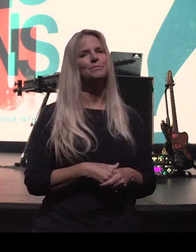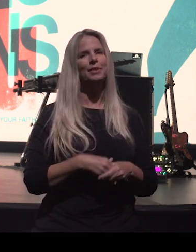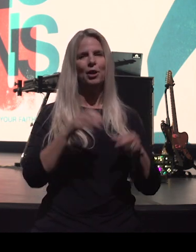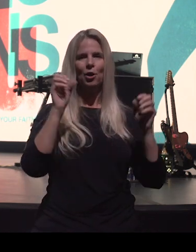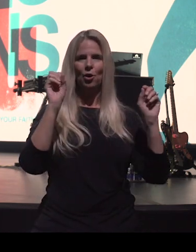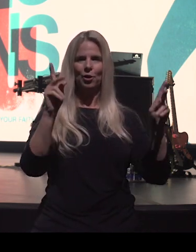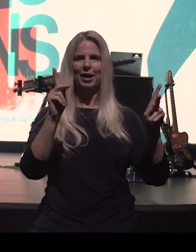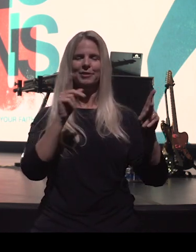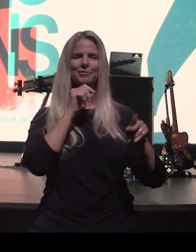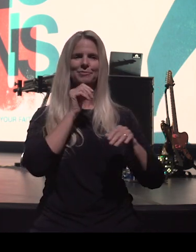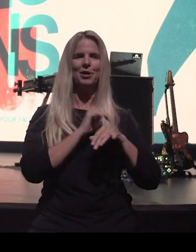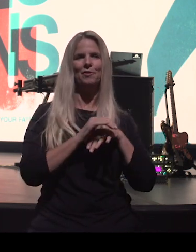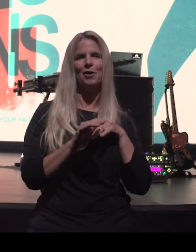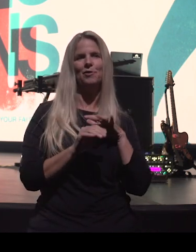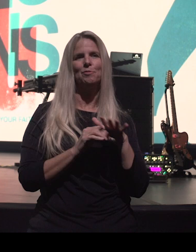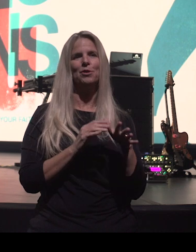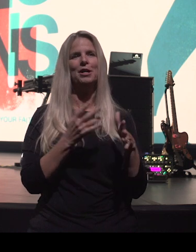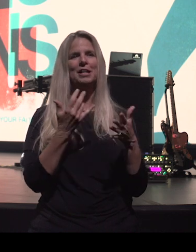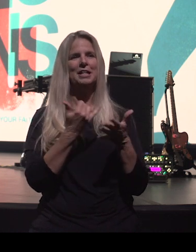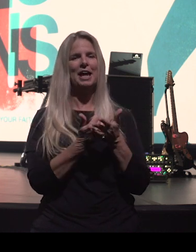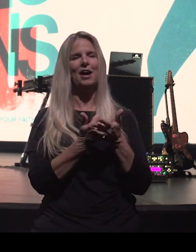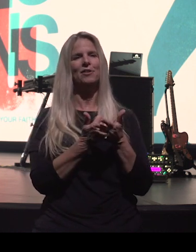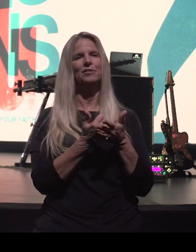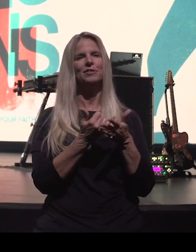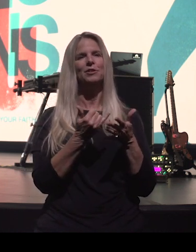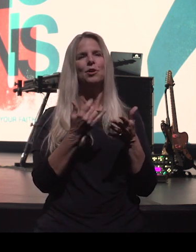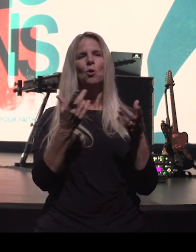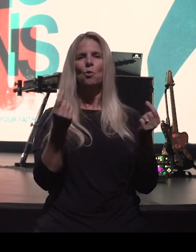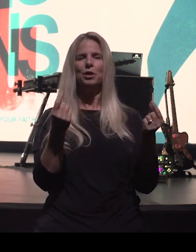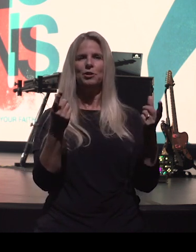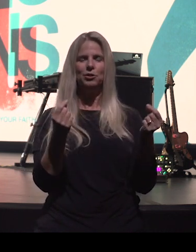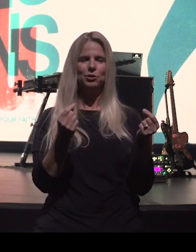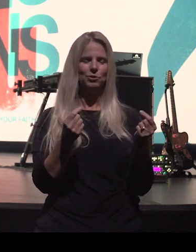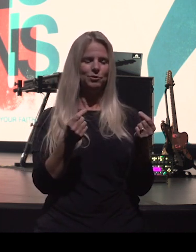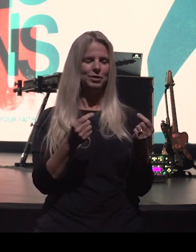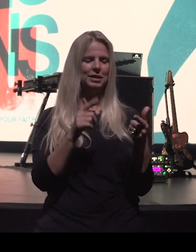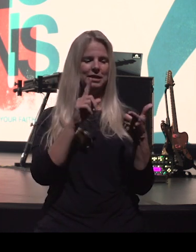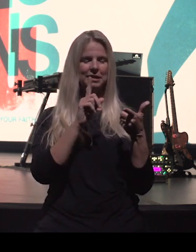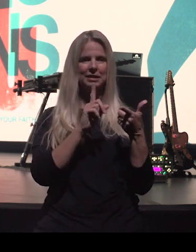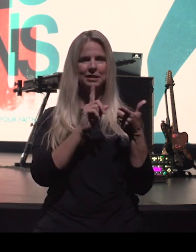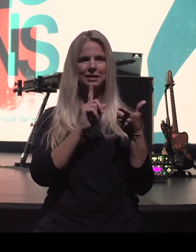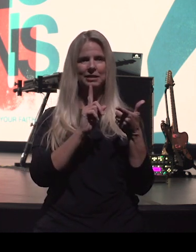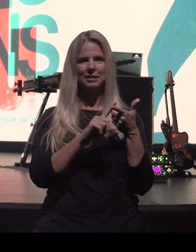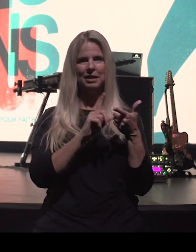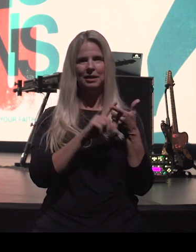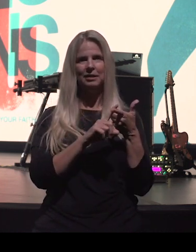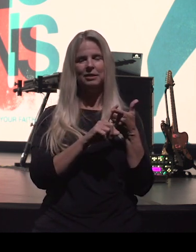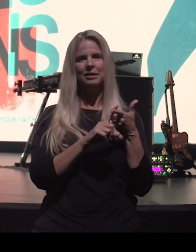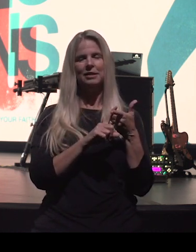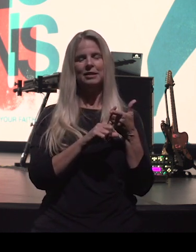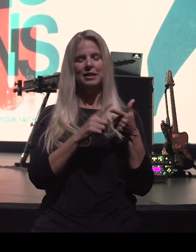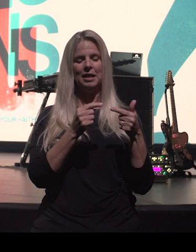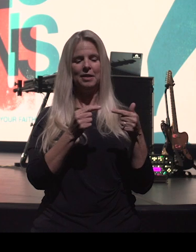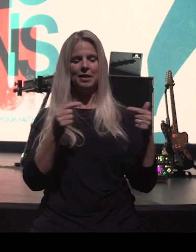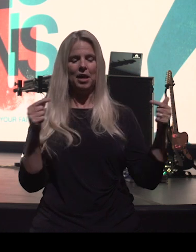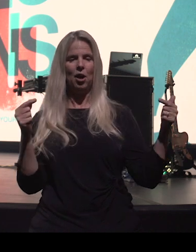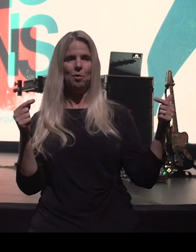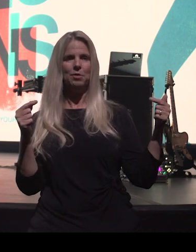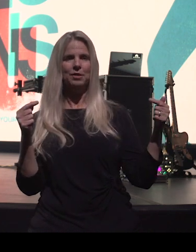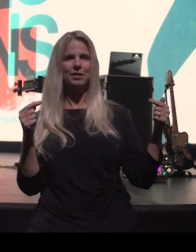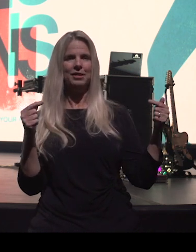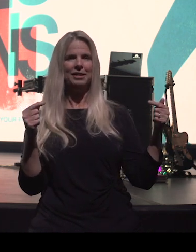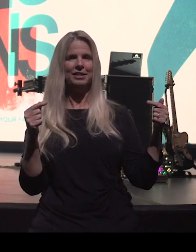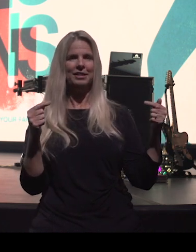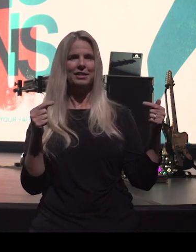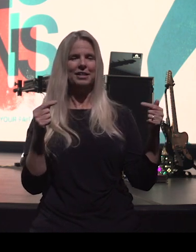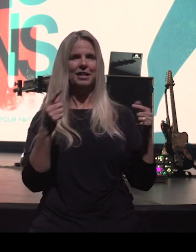UK. We're going to talk about what to do if you're the feed me Christian all the time. But let's move on to the opposite end of the spectrum, okay? The opposite end of the spectrum from the feed me Christian is